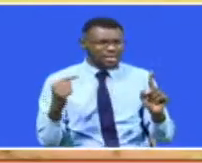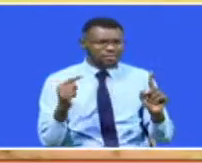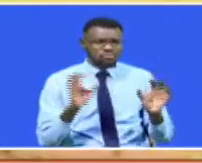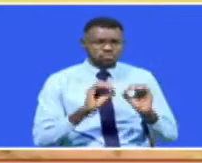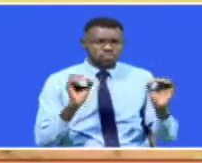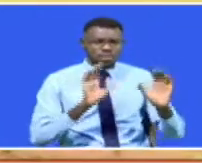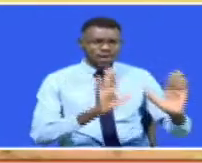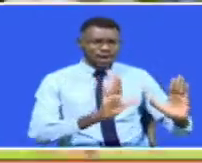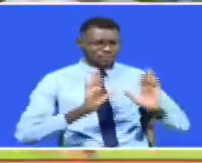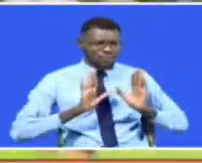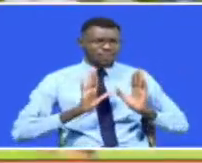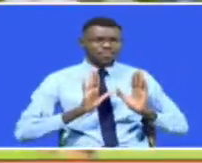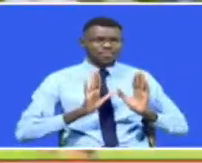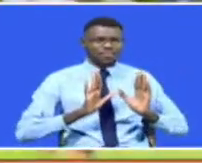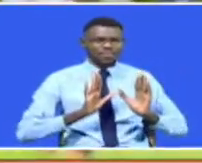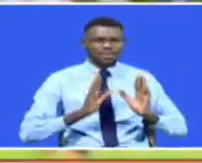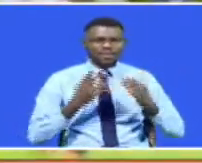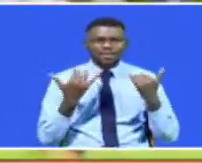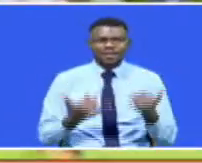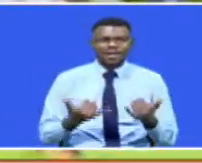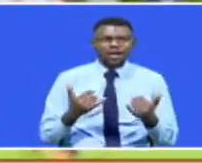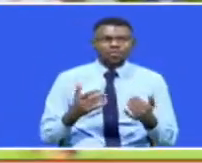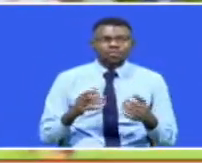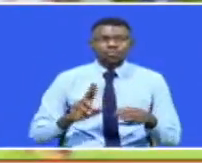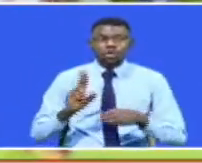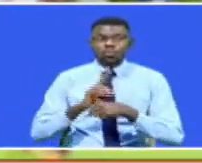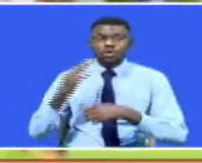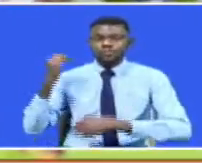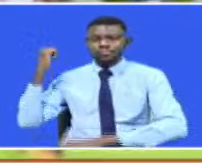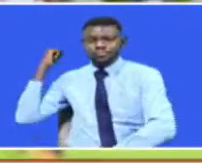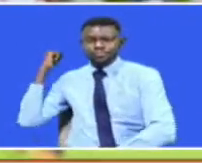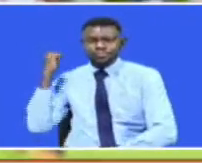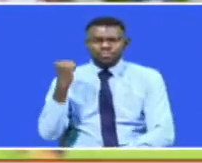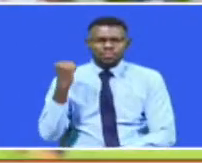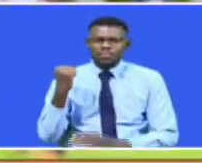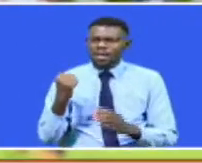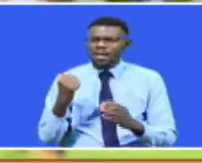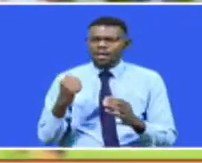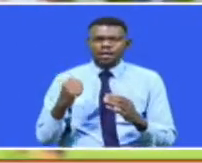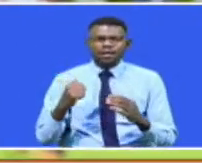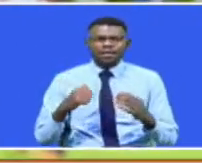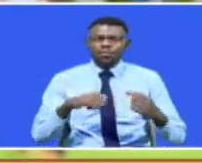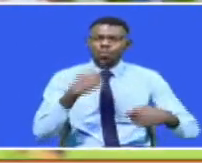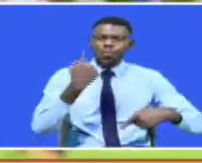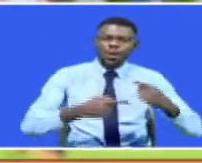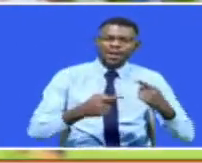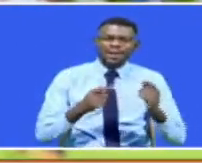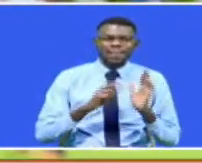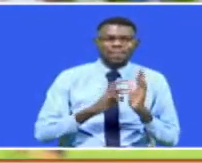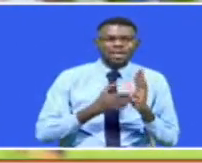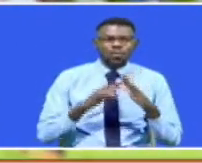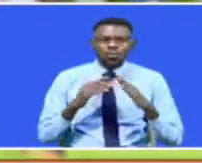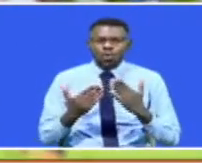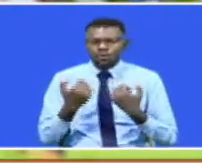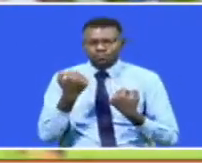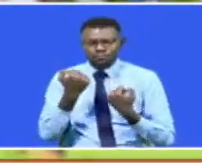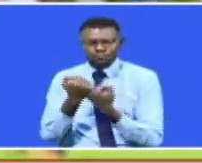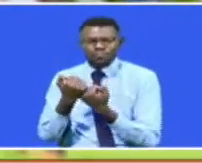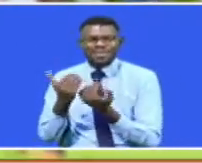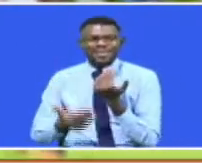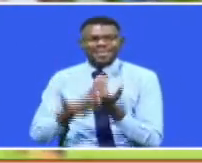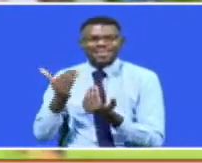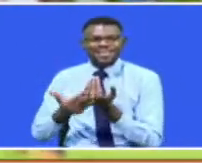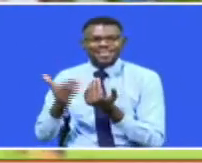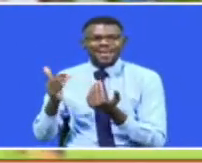now friendly to them. We are using spears to win rather than to kill. To win in terms of ensuring that we are supporting conservation